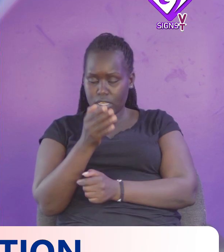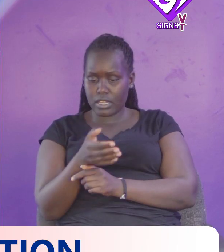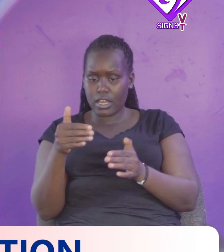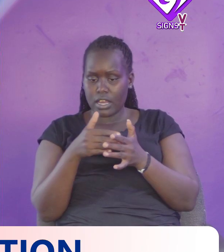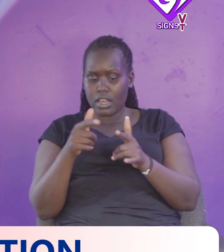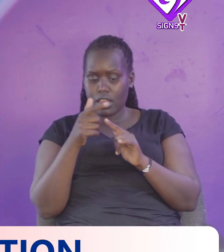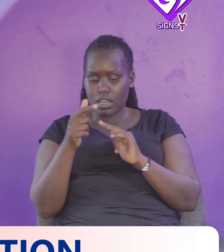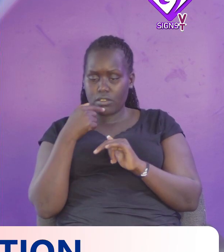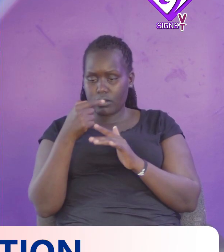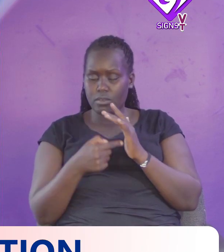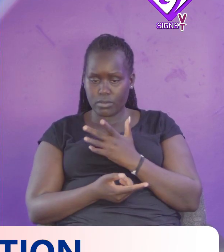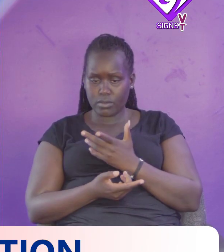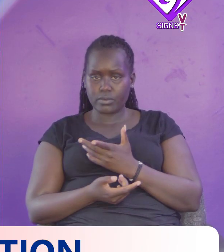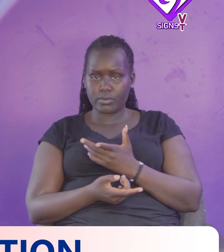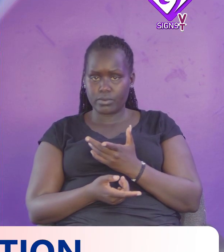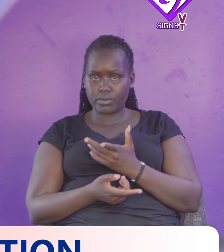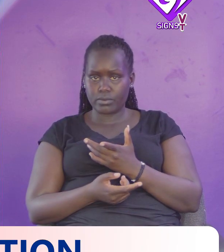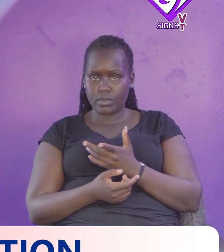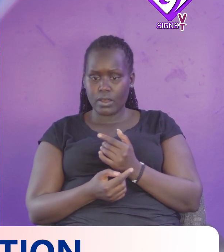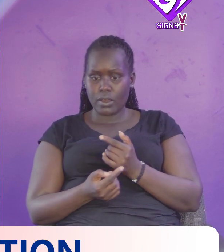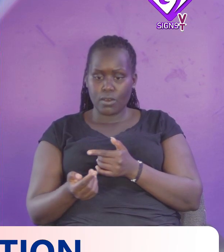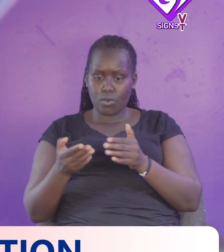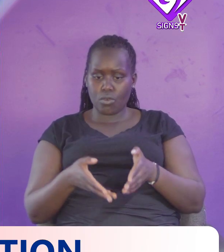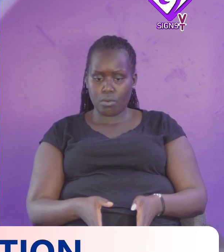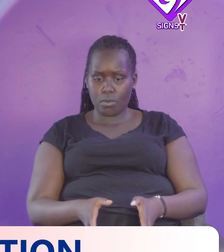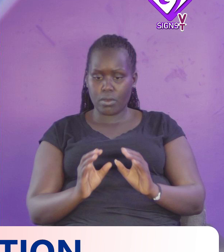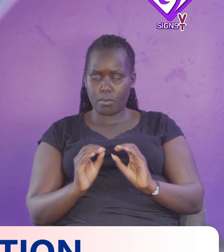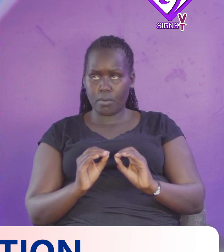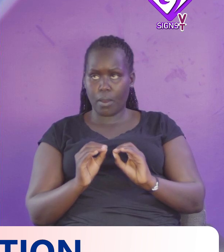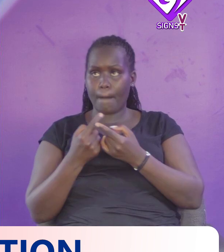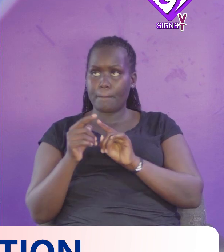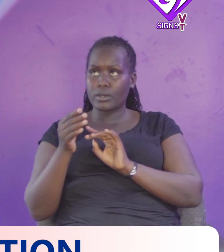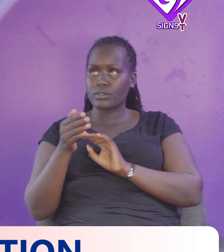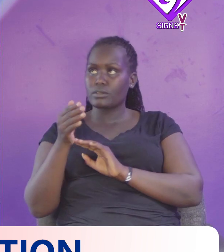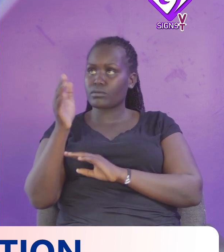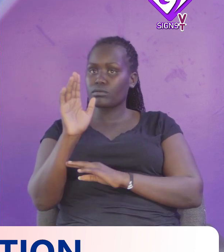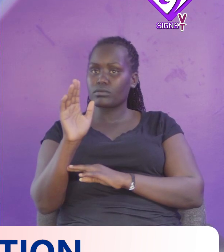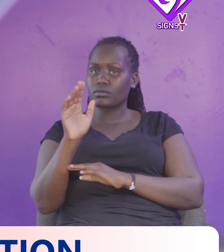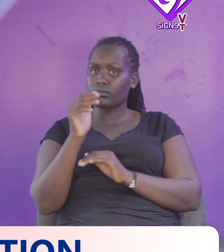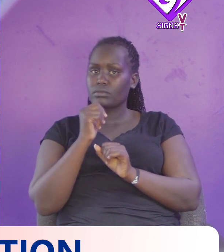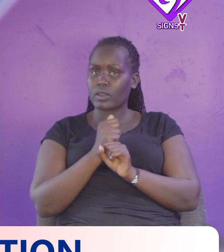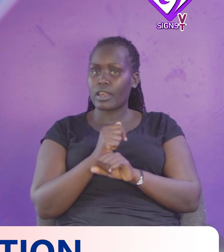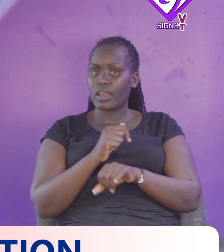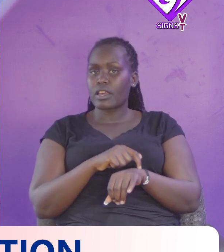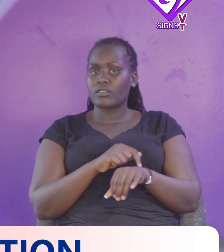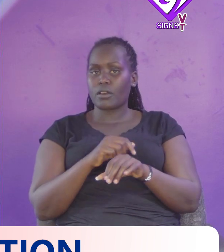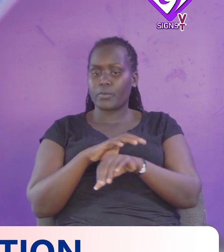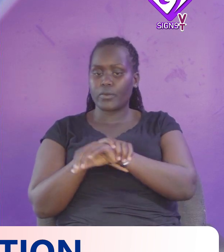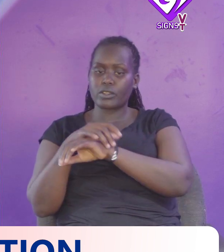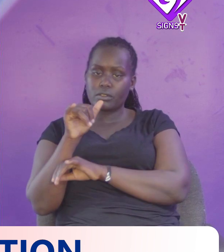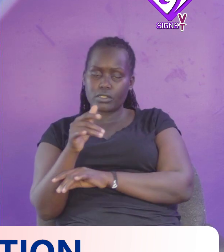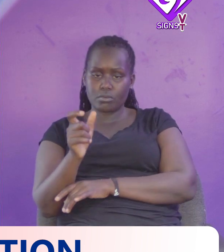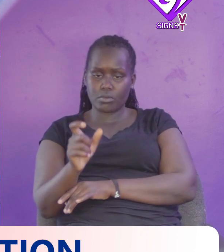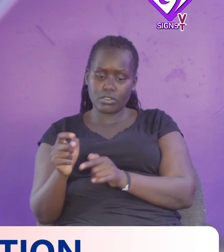say, you didn't bring this person to earth. God did. And when you take such a person and you lock them out so